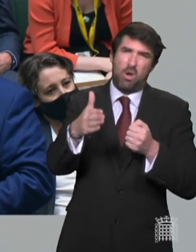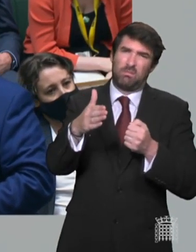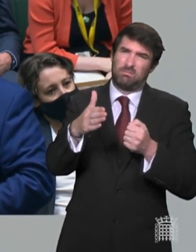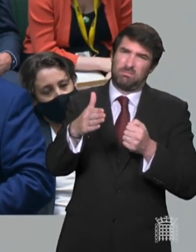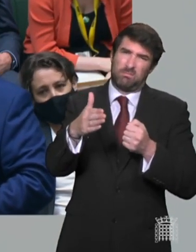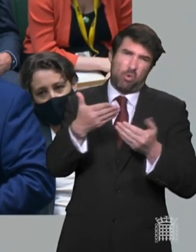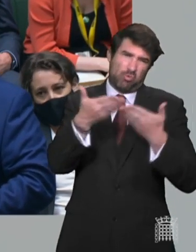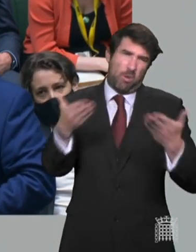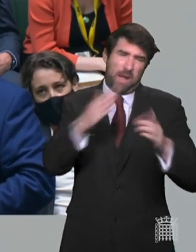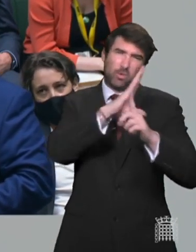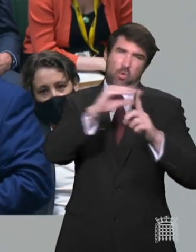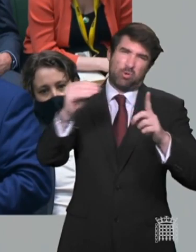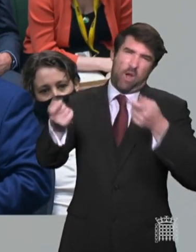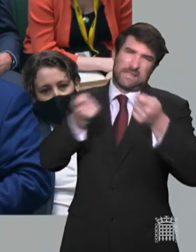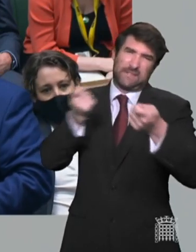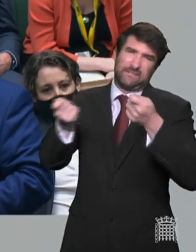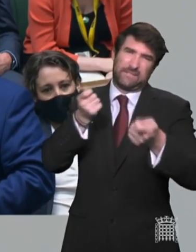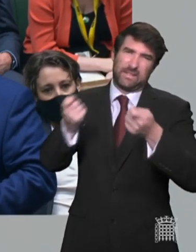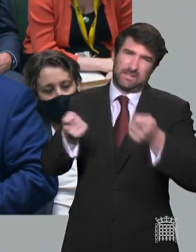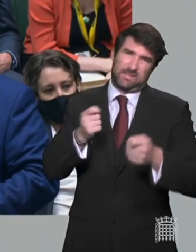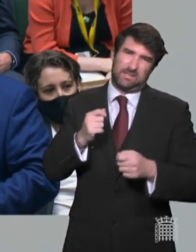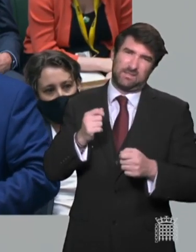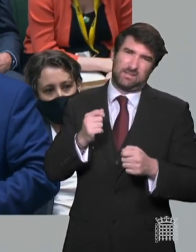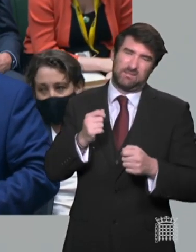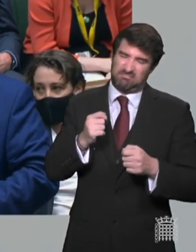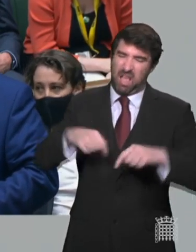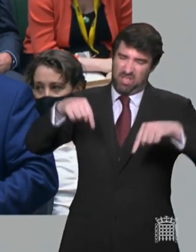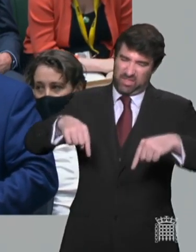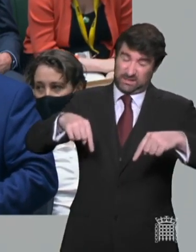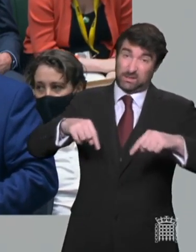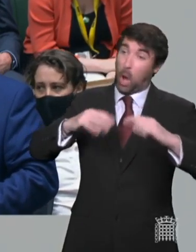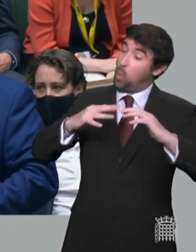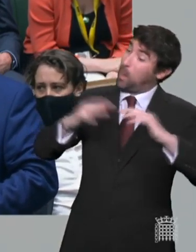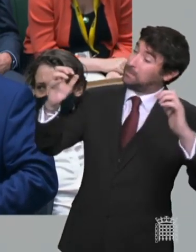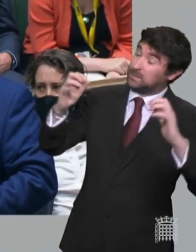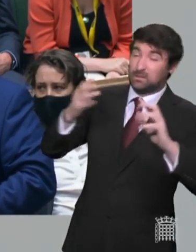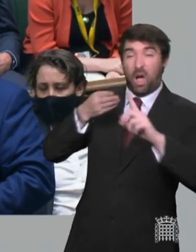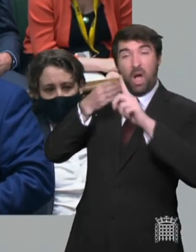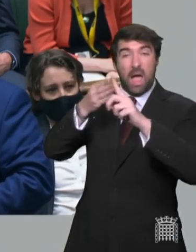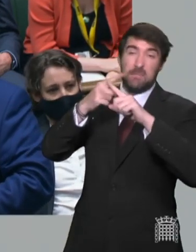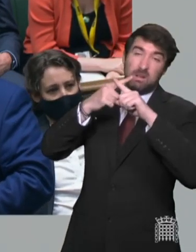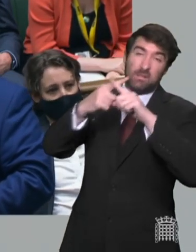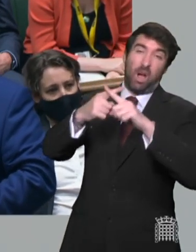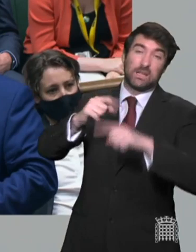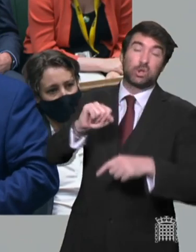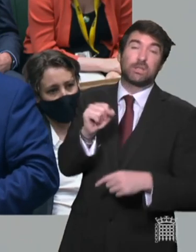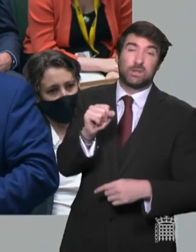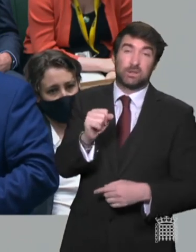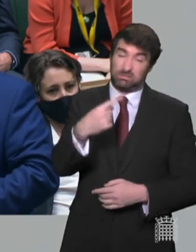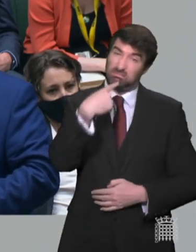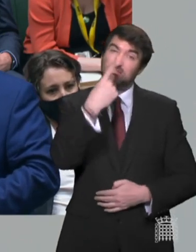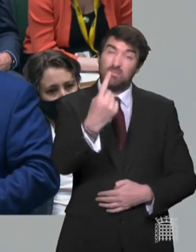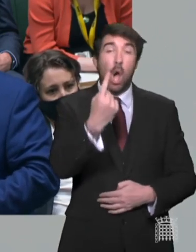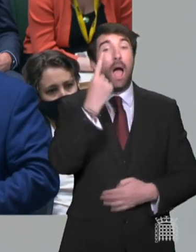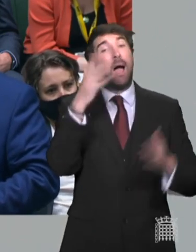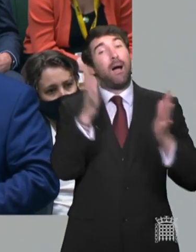this Westminster government. Isn't it the case, Mr. Speaker, that the only way to protect Scotland from Tory cuts and the regressive tax